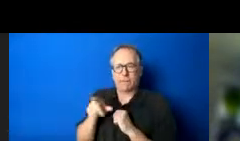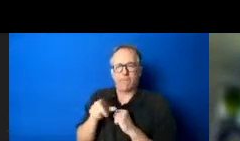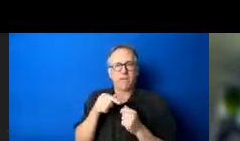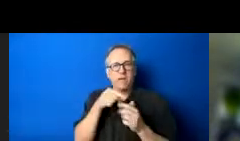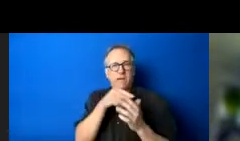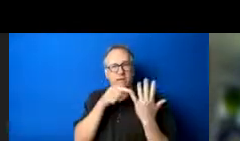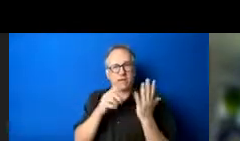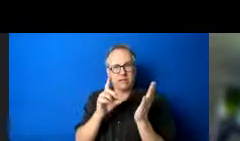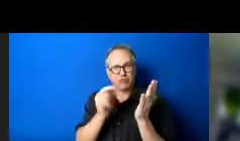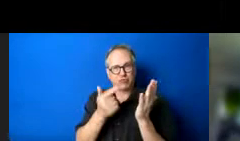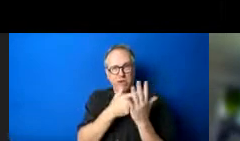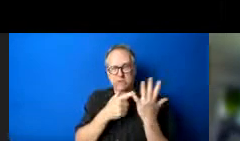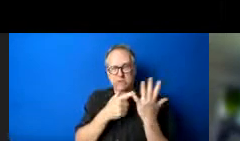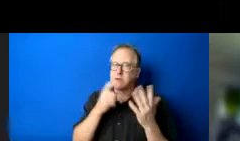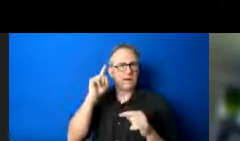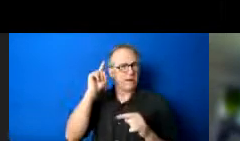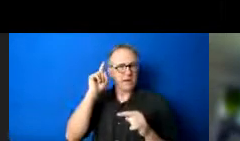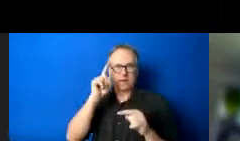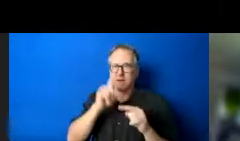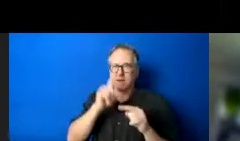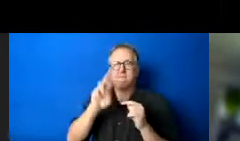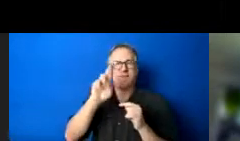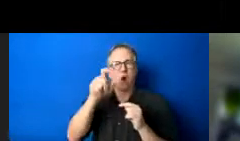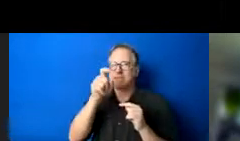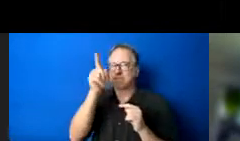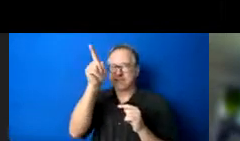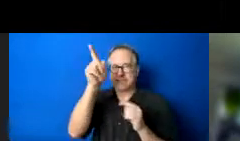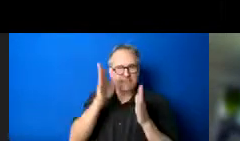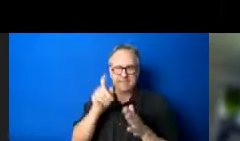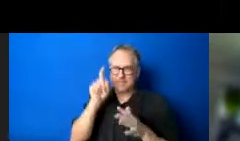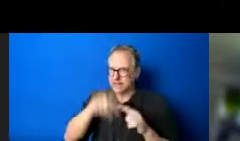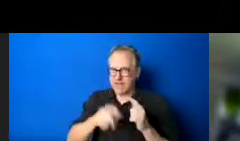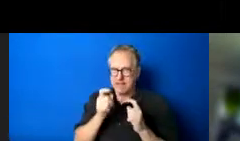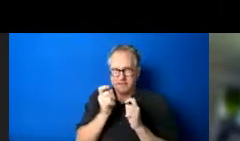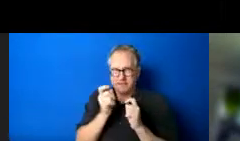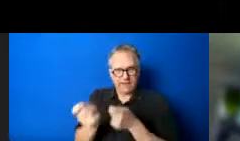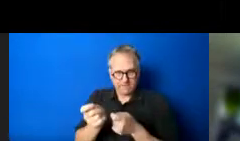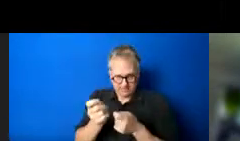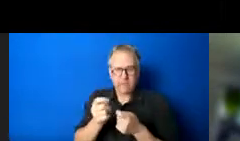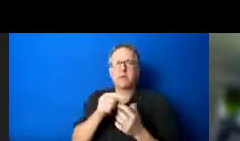cannot be prescribed by a pharmacist. They have to be prescribed by